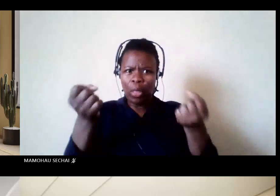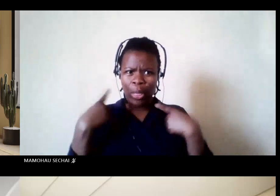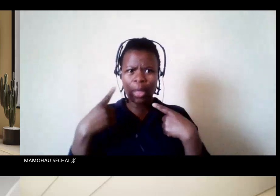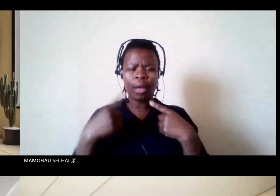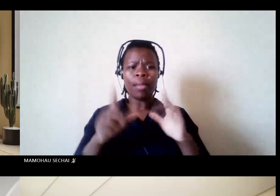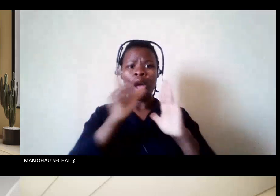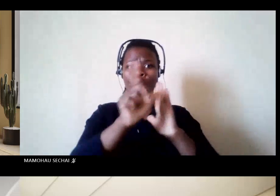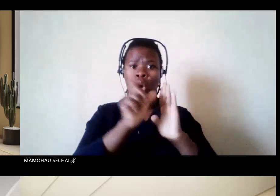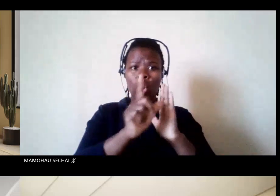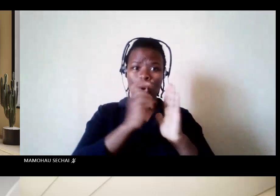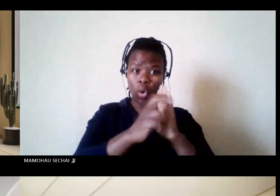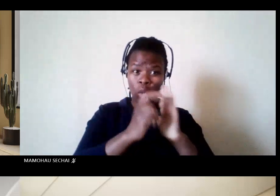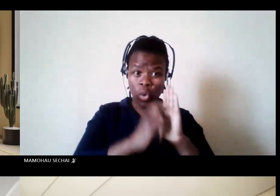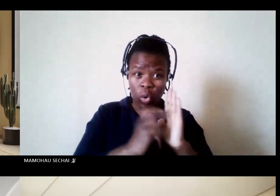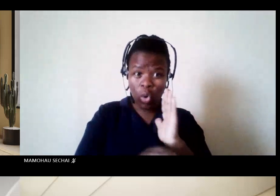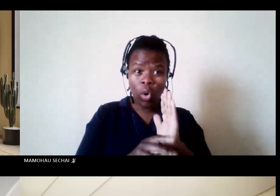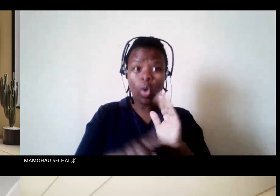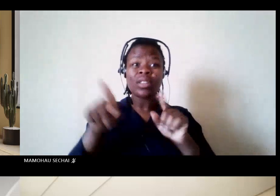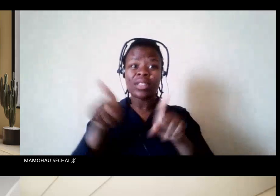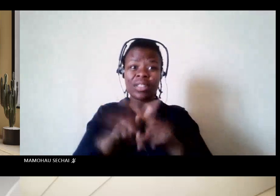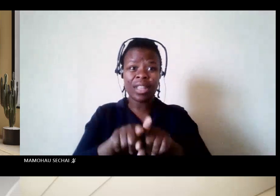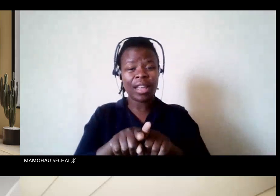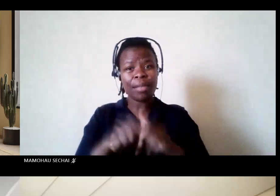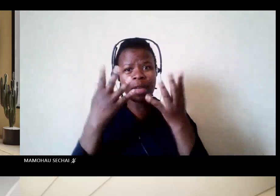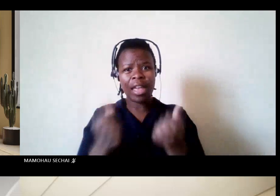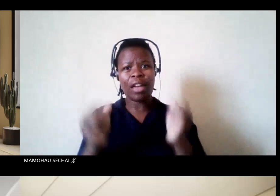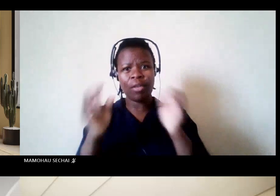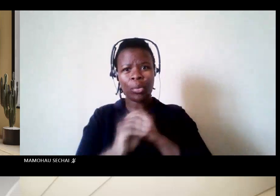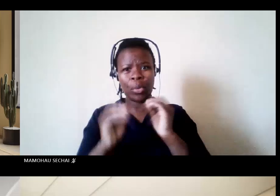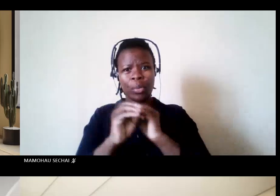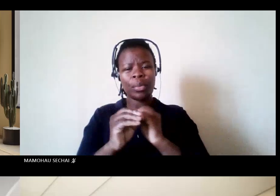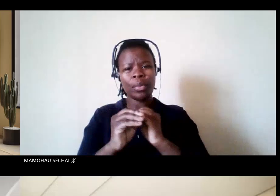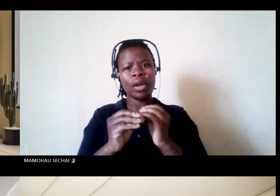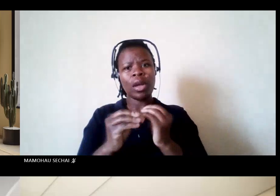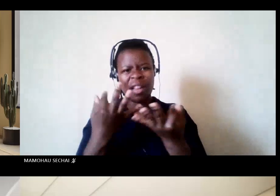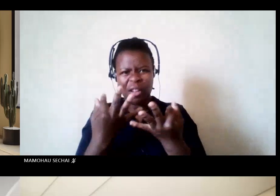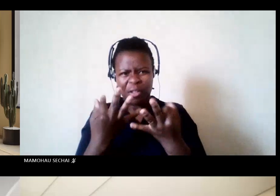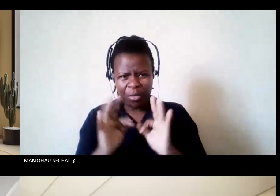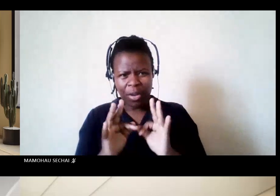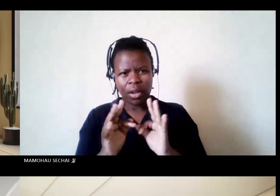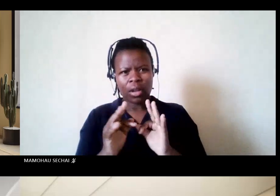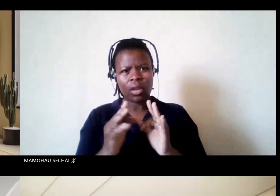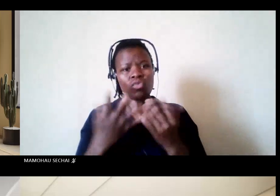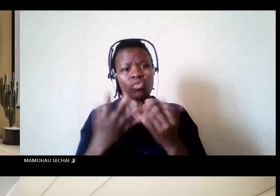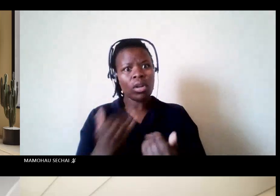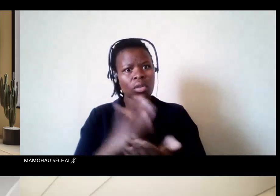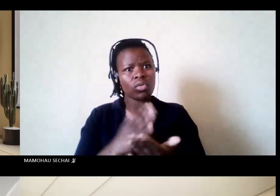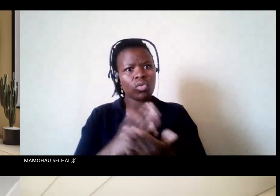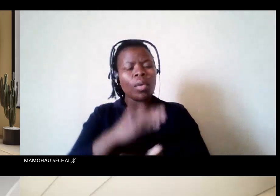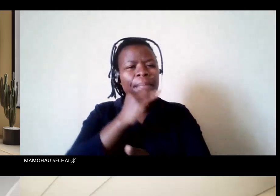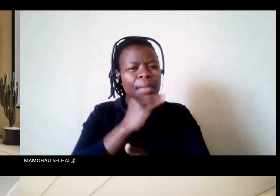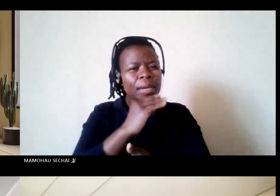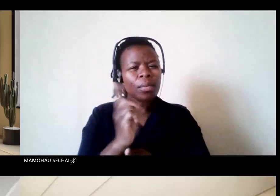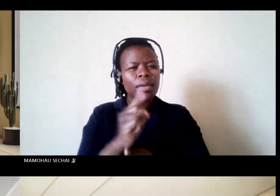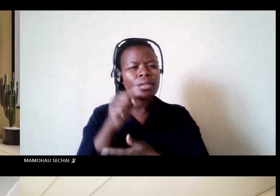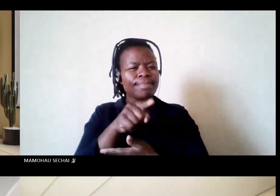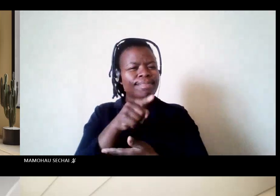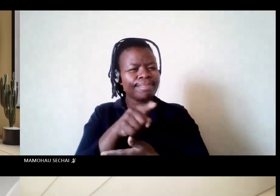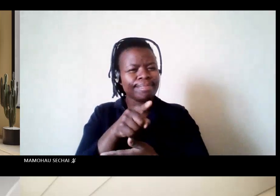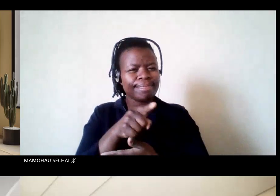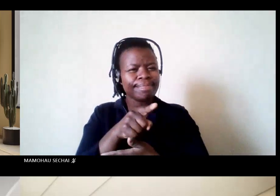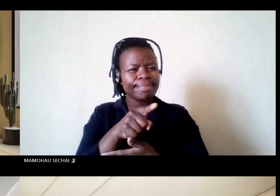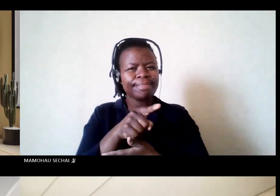know law, and you don't have sort of like a free will around law, does that mean that you aren't human